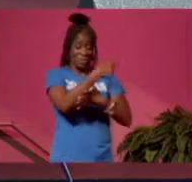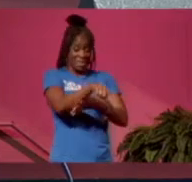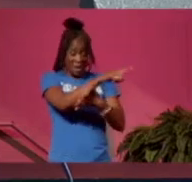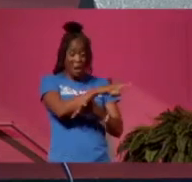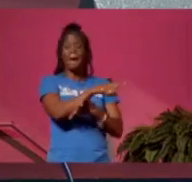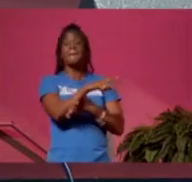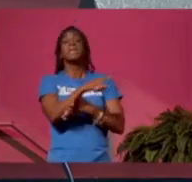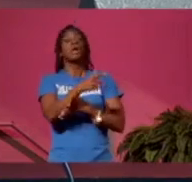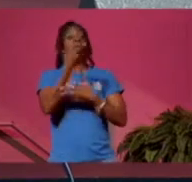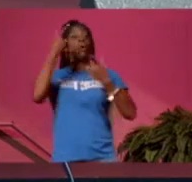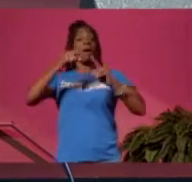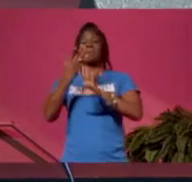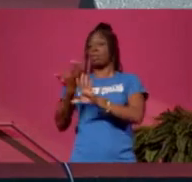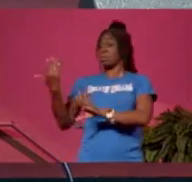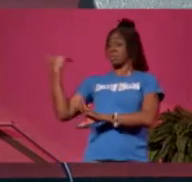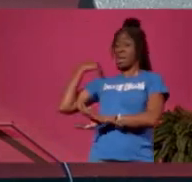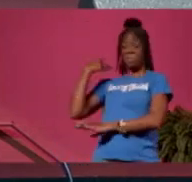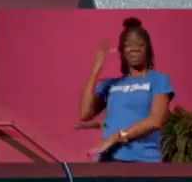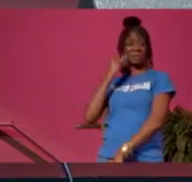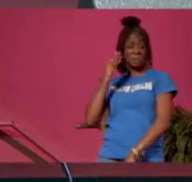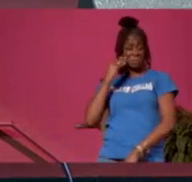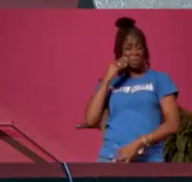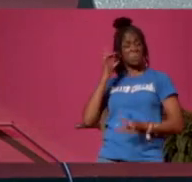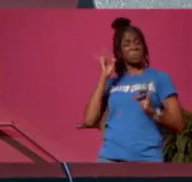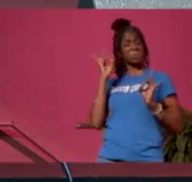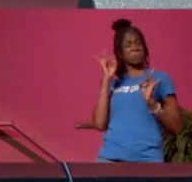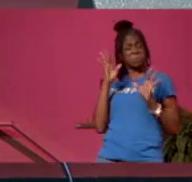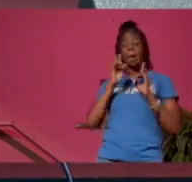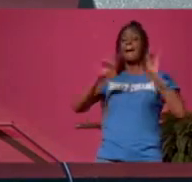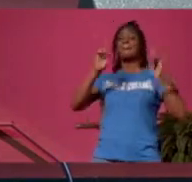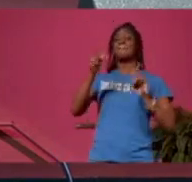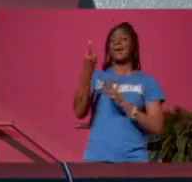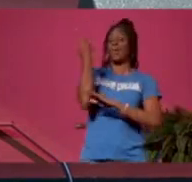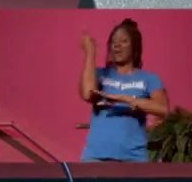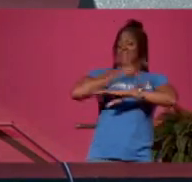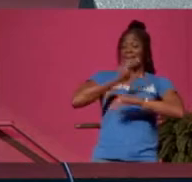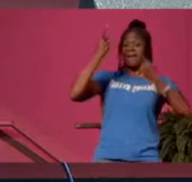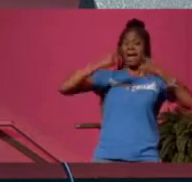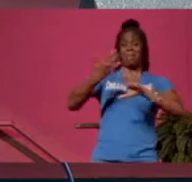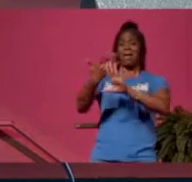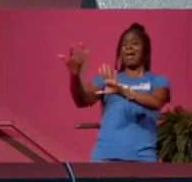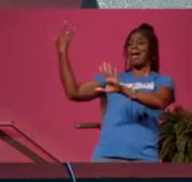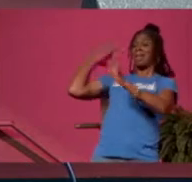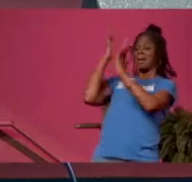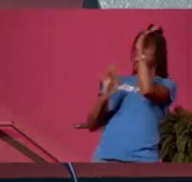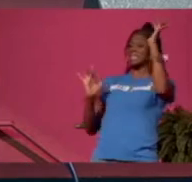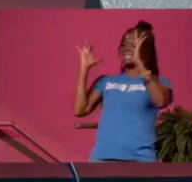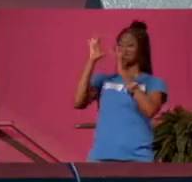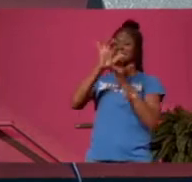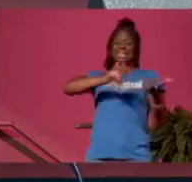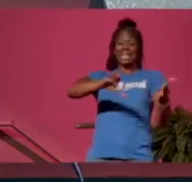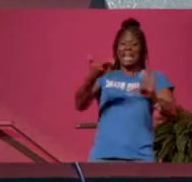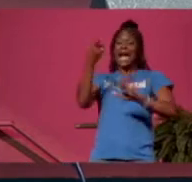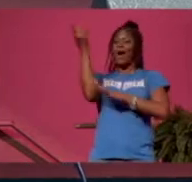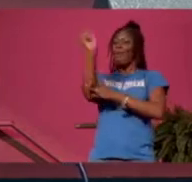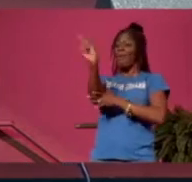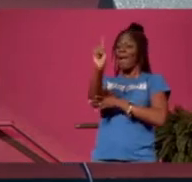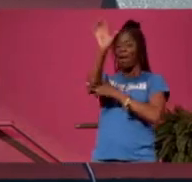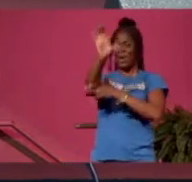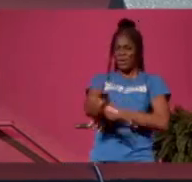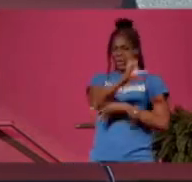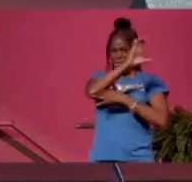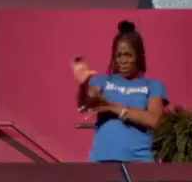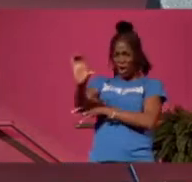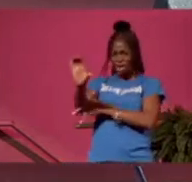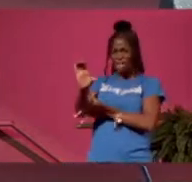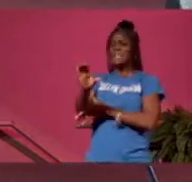was lost, he died on an old rugged cross. They need to know that they hung him